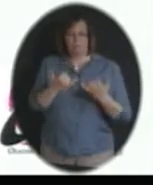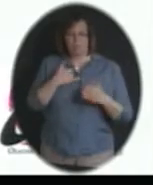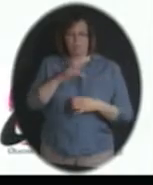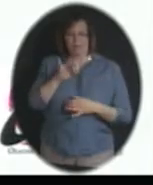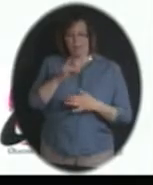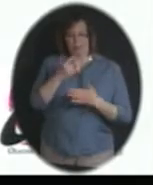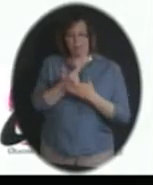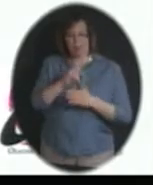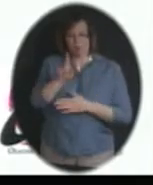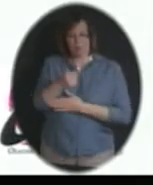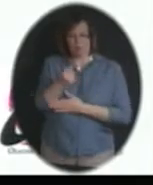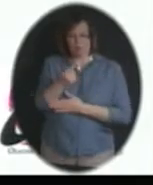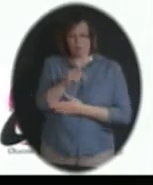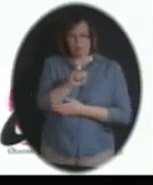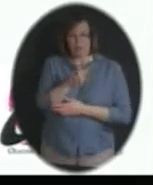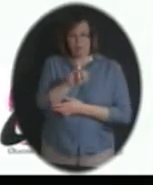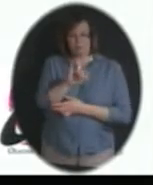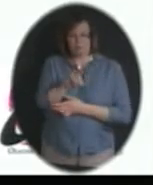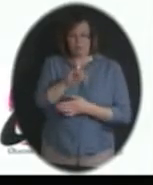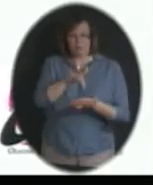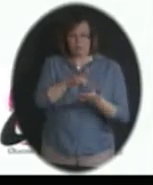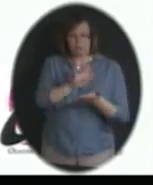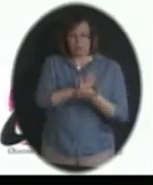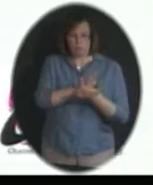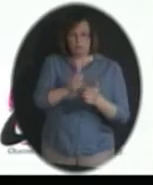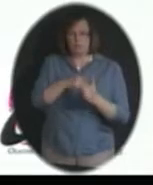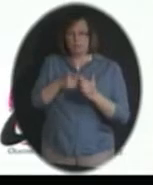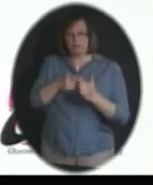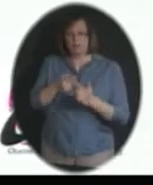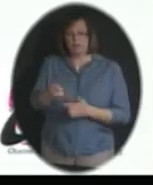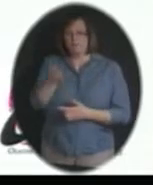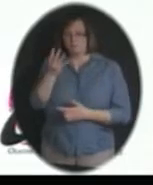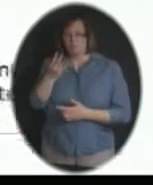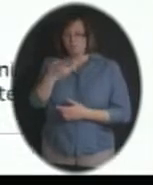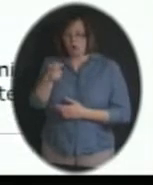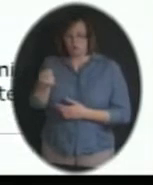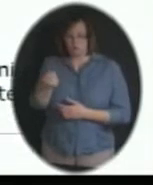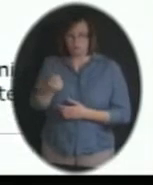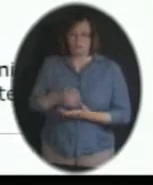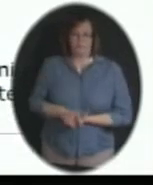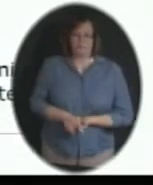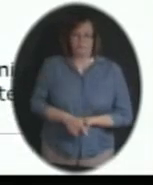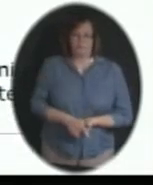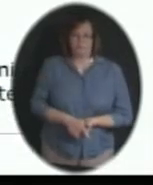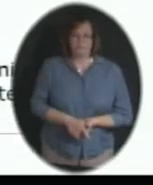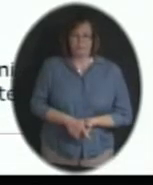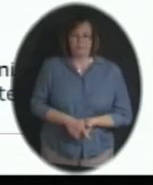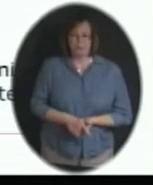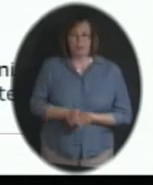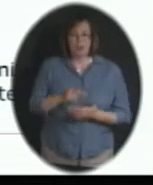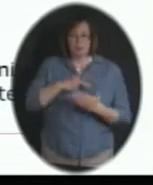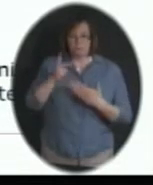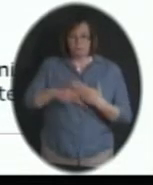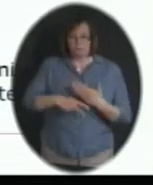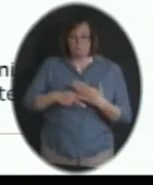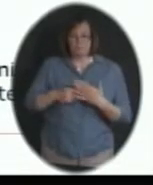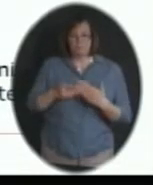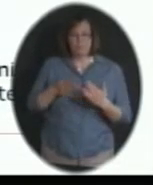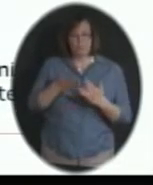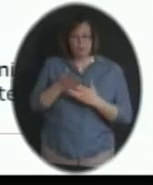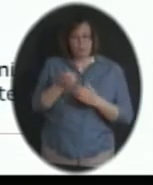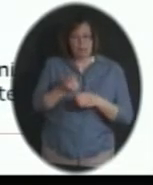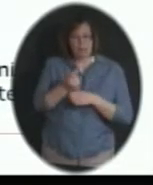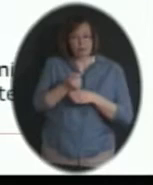8th grade only Avid at middle school, and then the 4 grades at high school. Our programs go through an